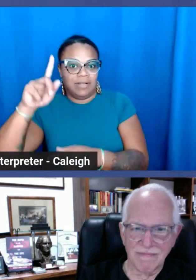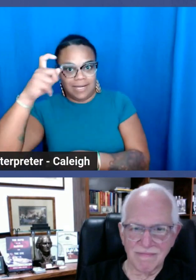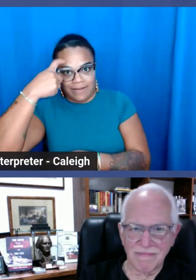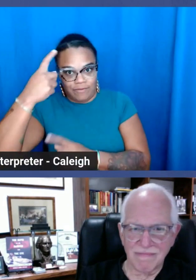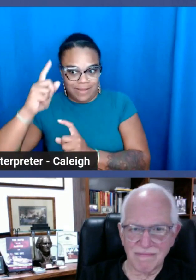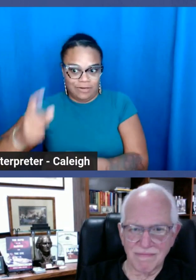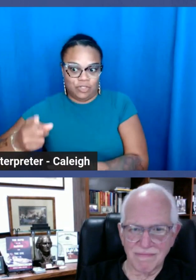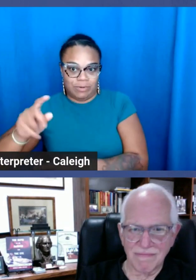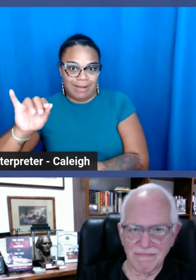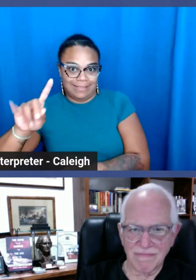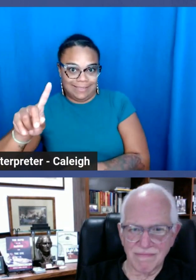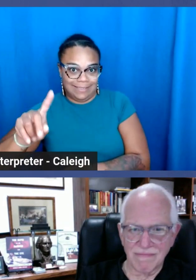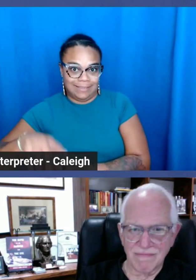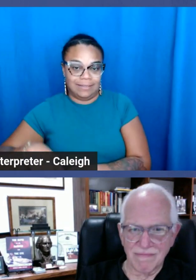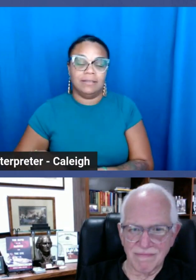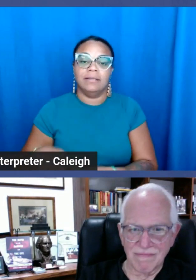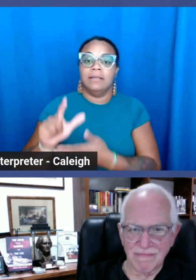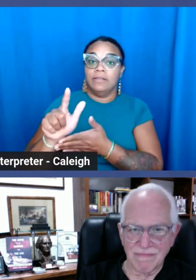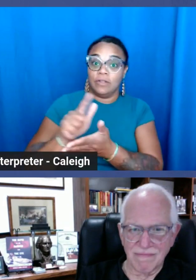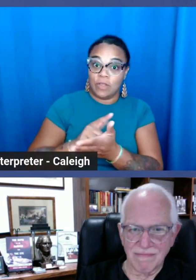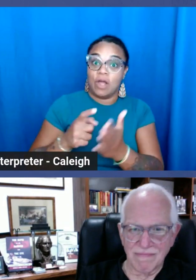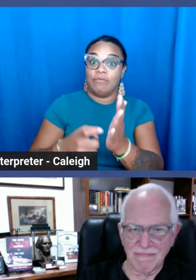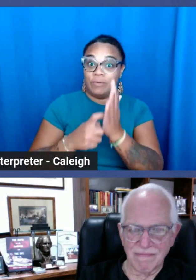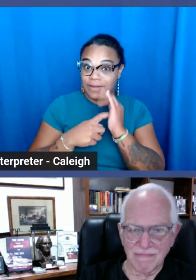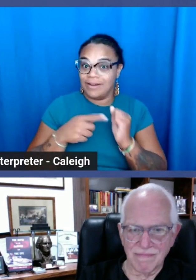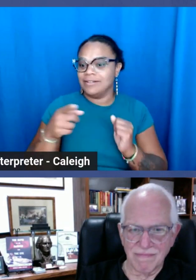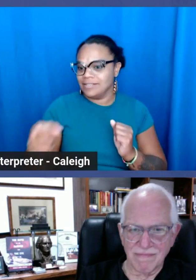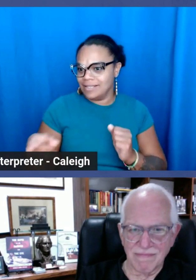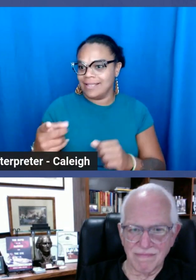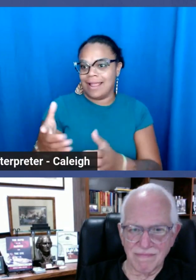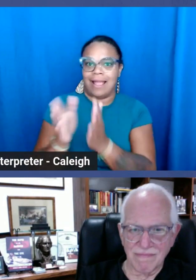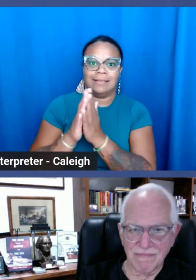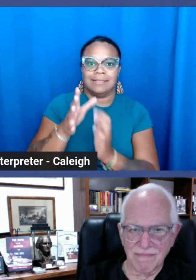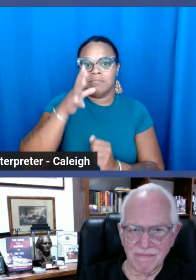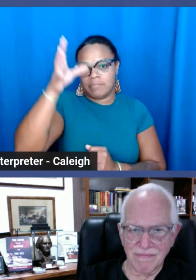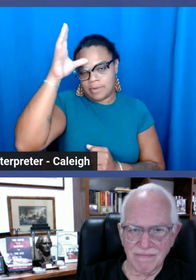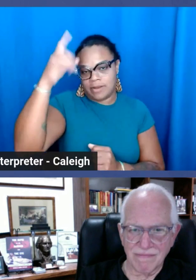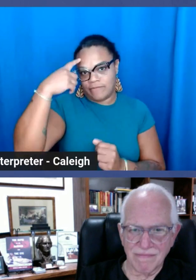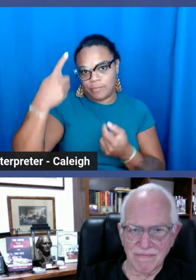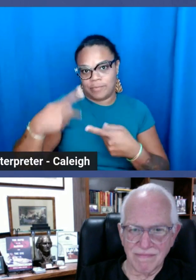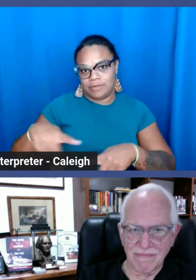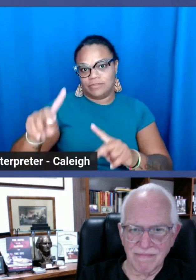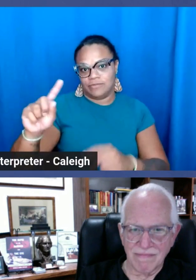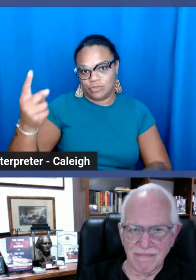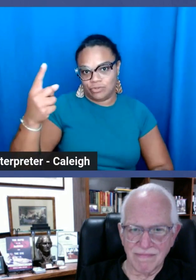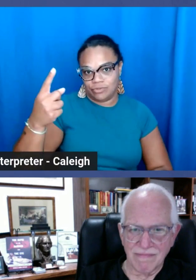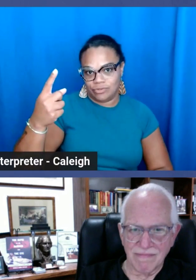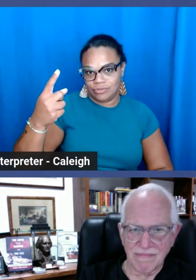they obtain parental consent. So now this isn't bounty hunting. This